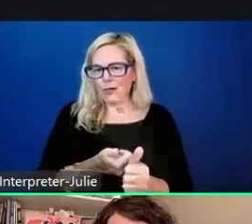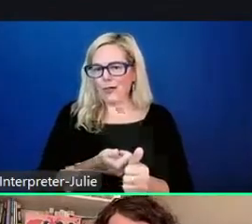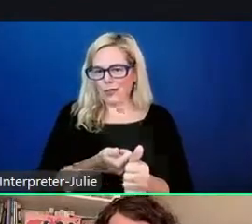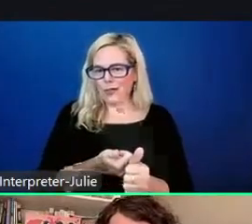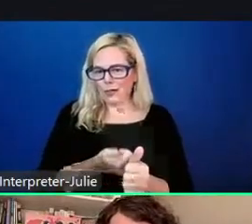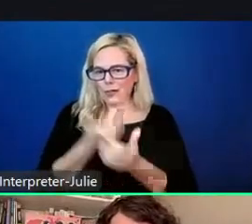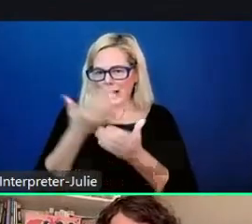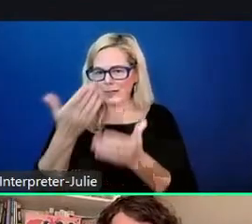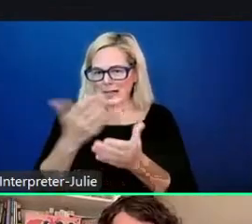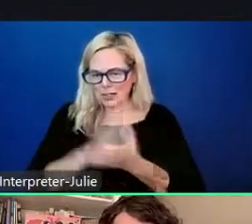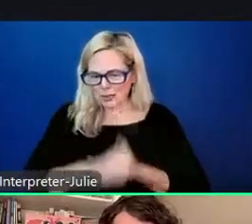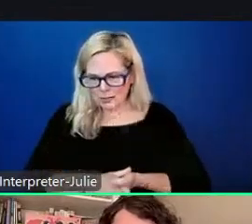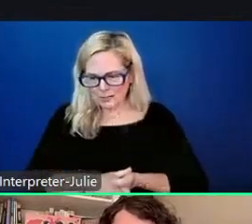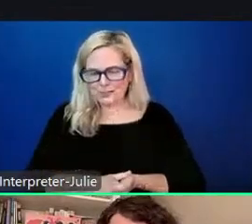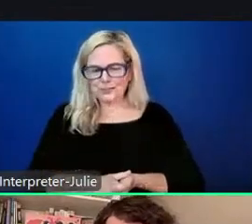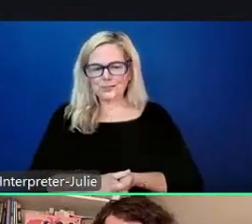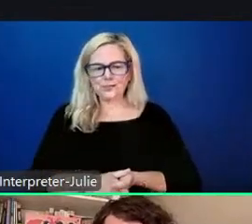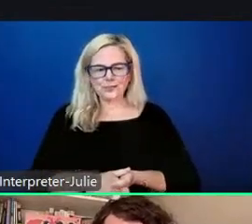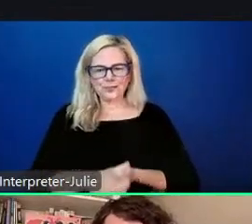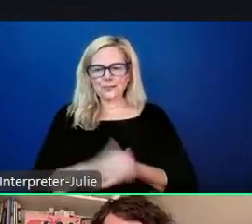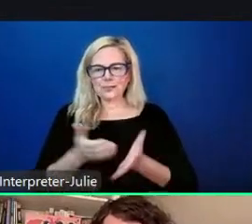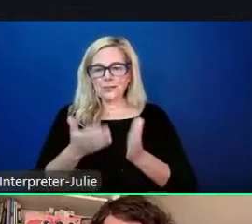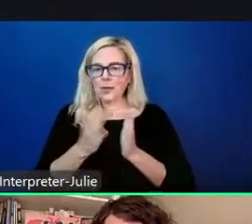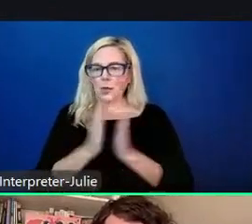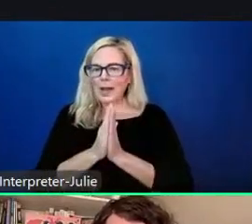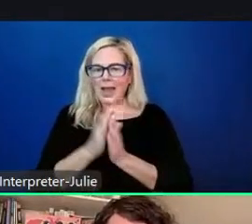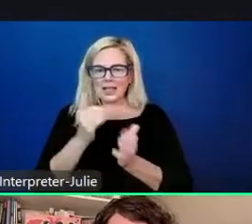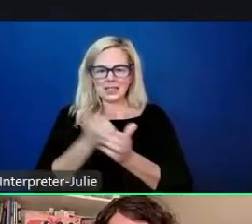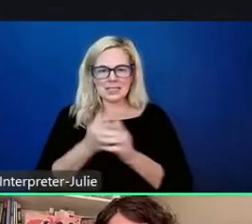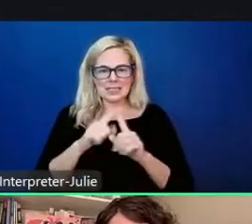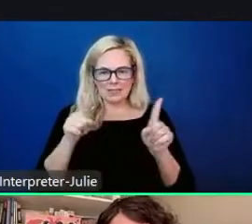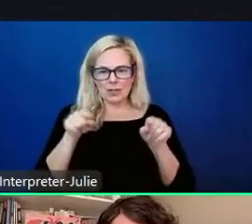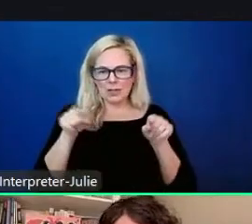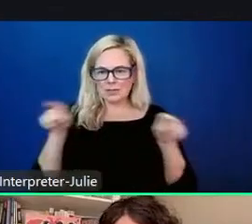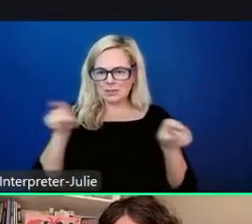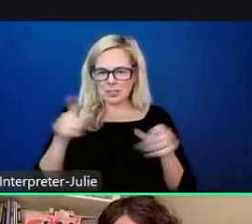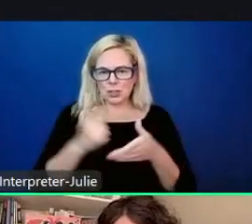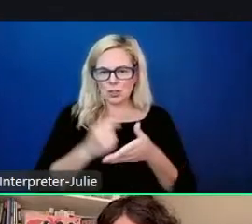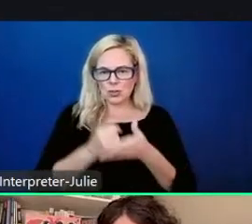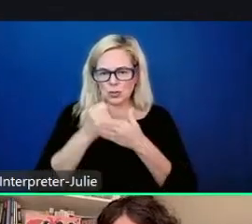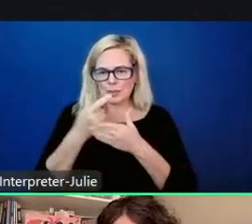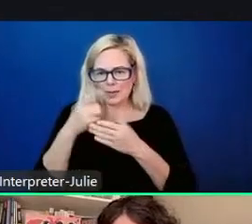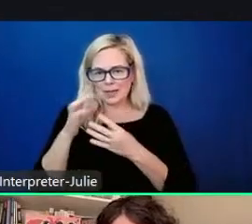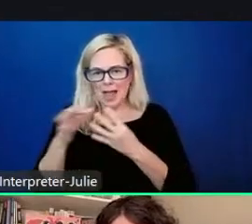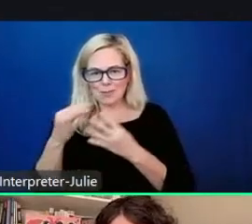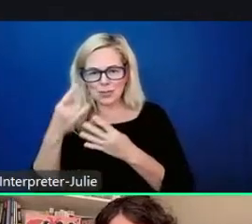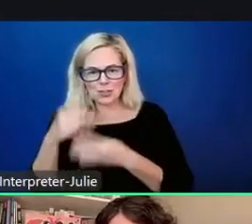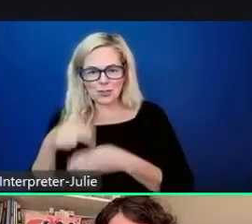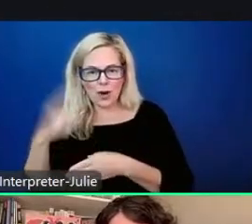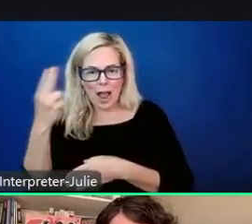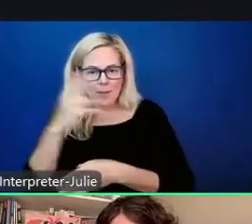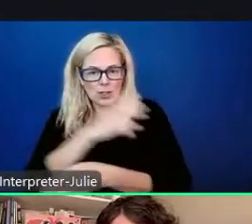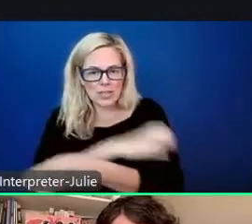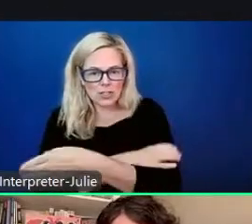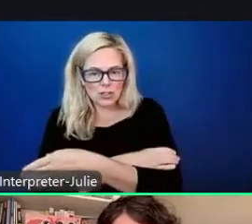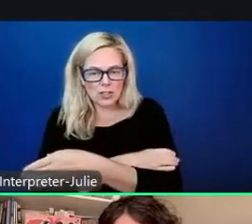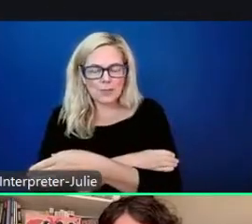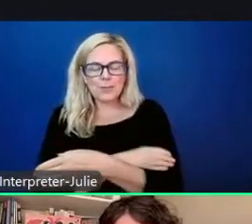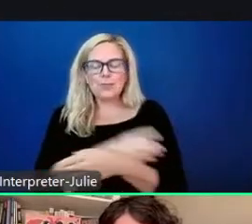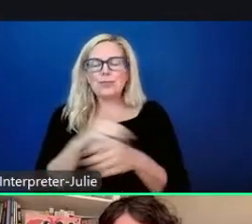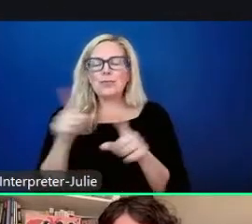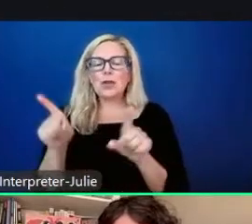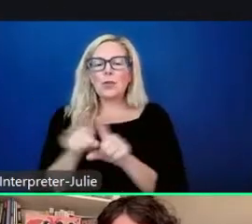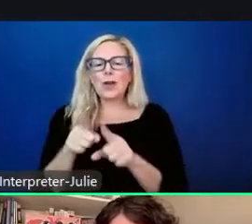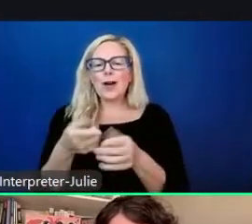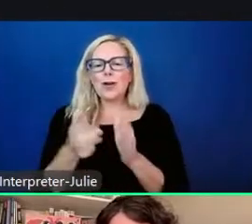and hypertension, with different treatment options for hypertension. We also asked a question about what